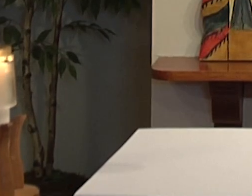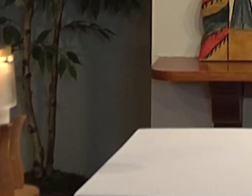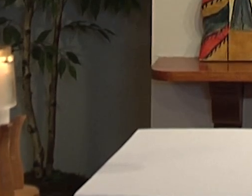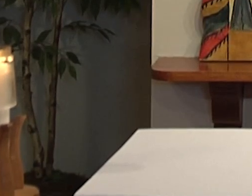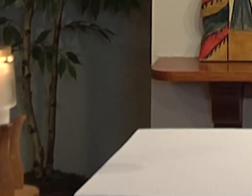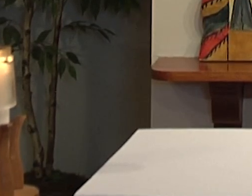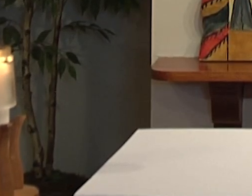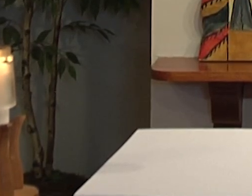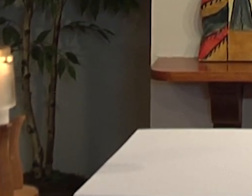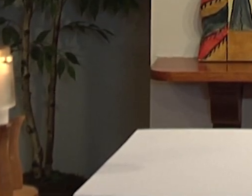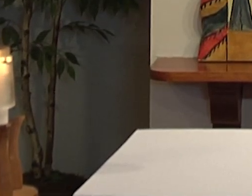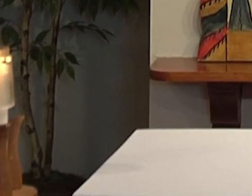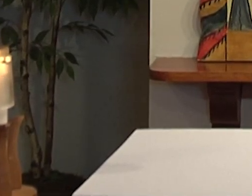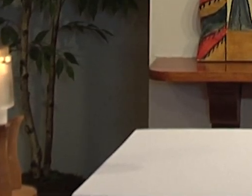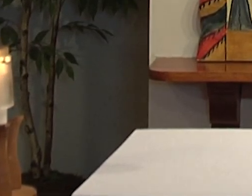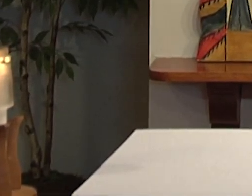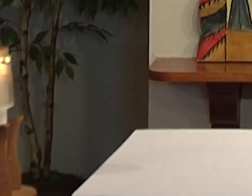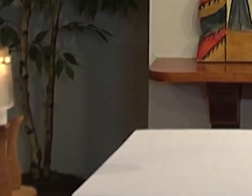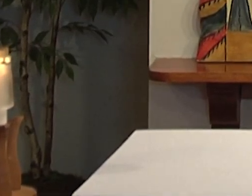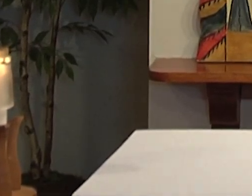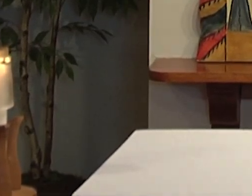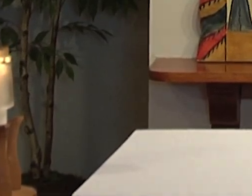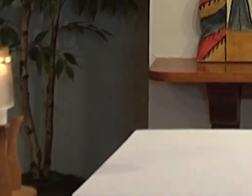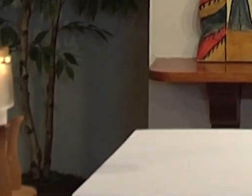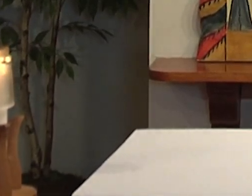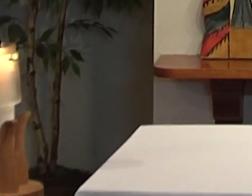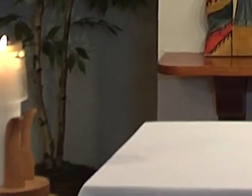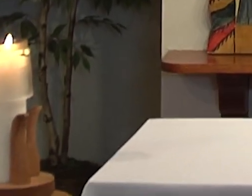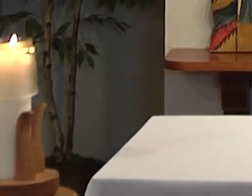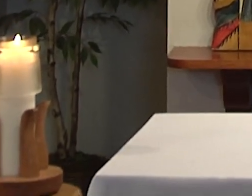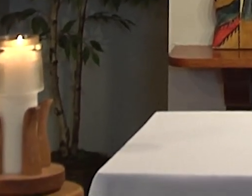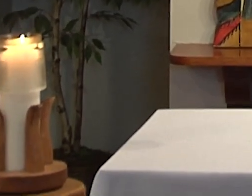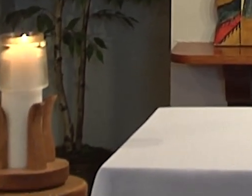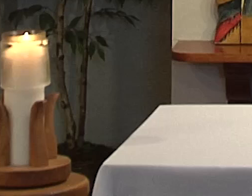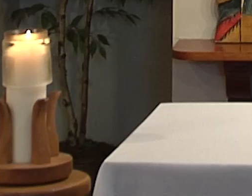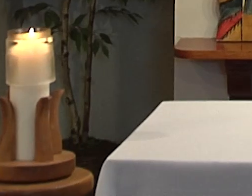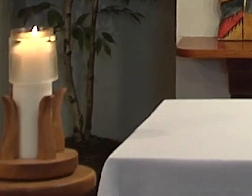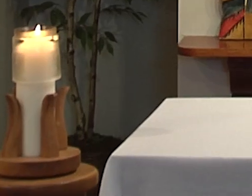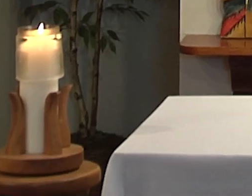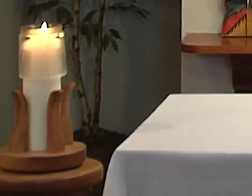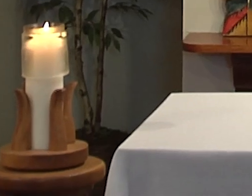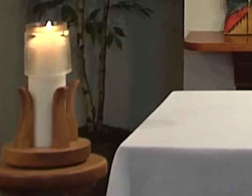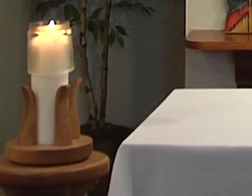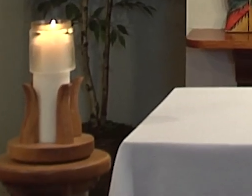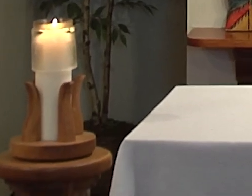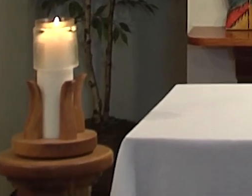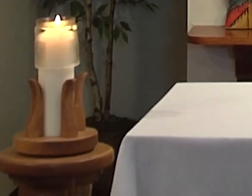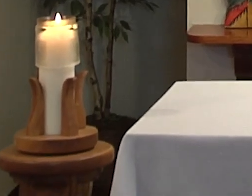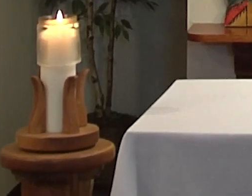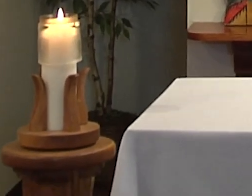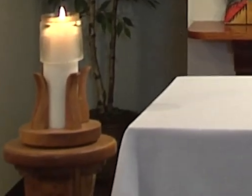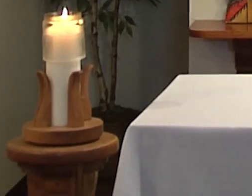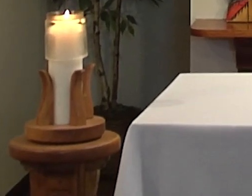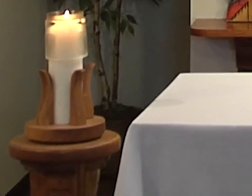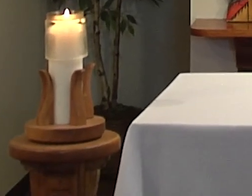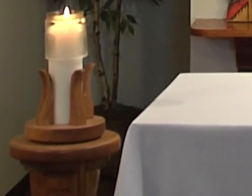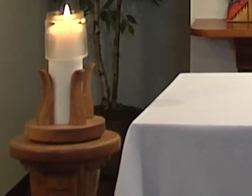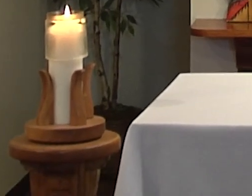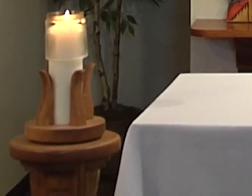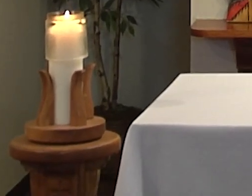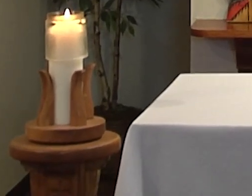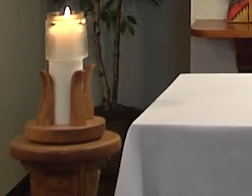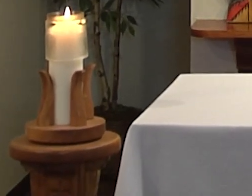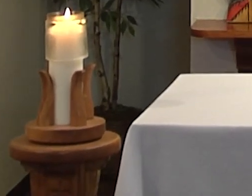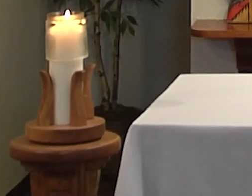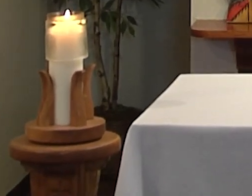beauty of the earth, for the glory of the skies, for the love